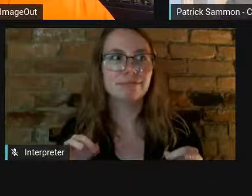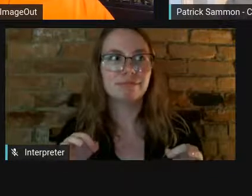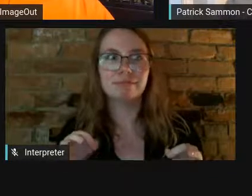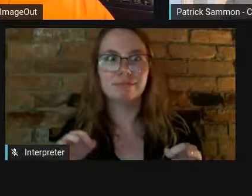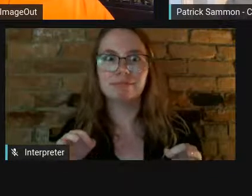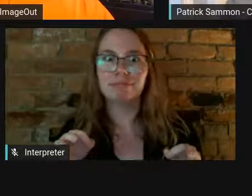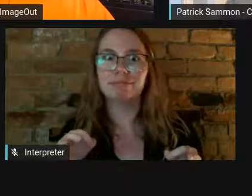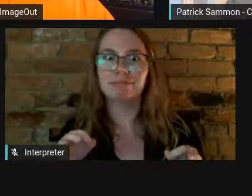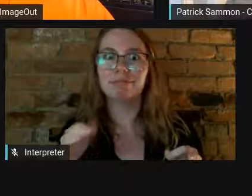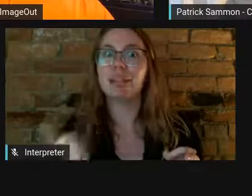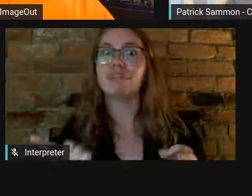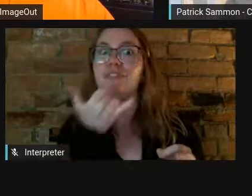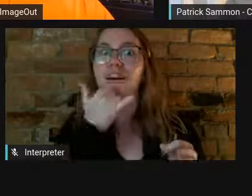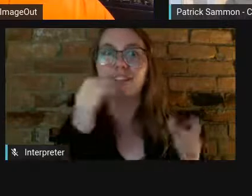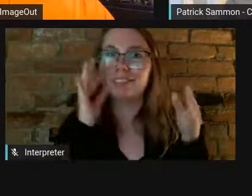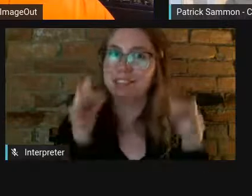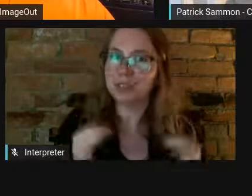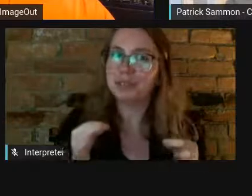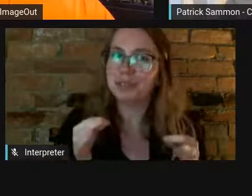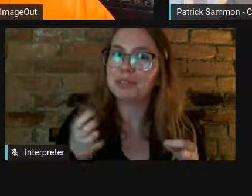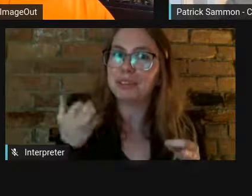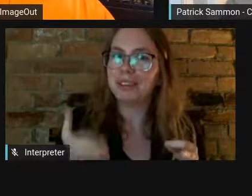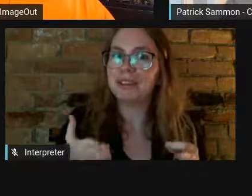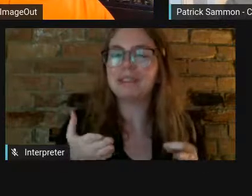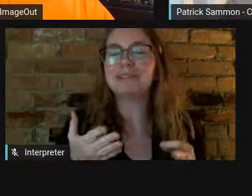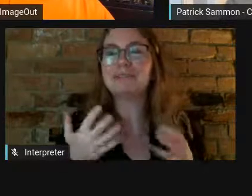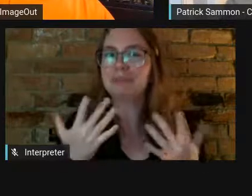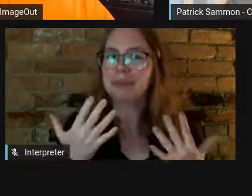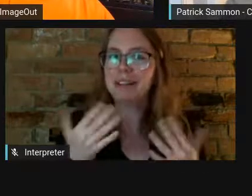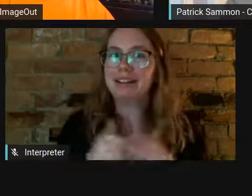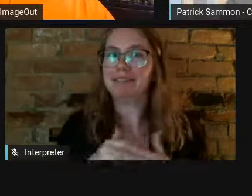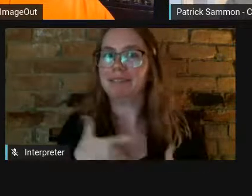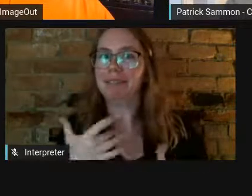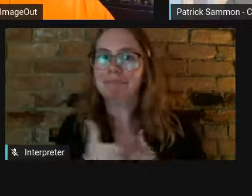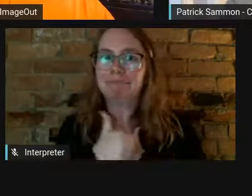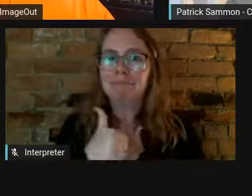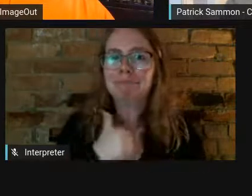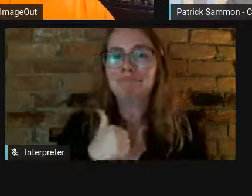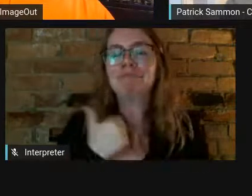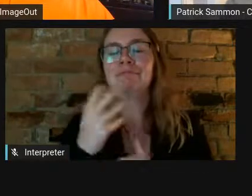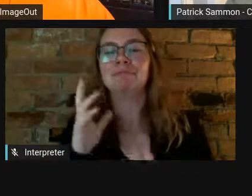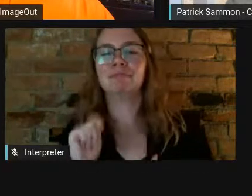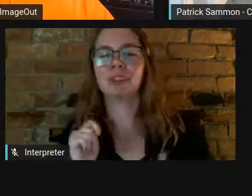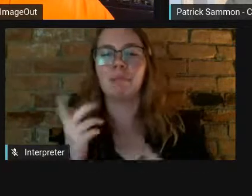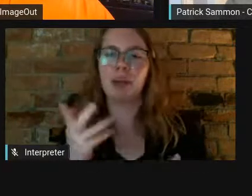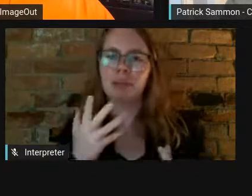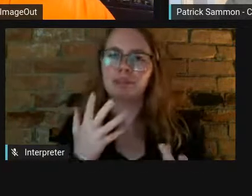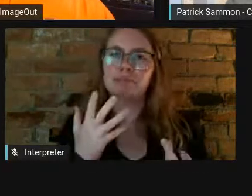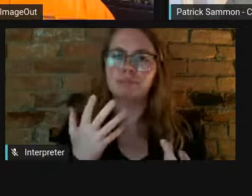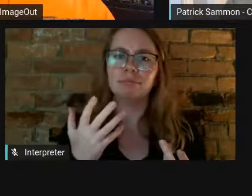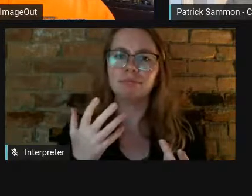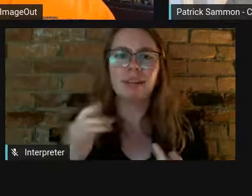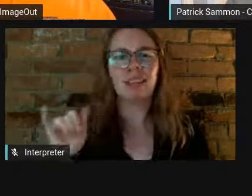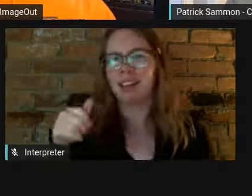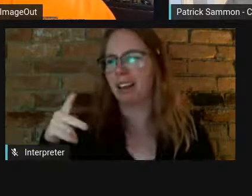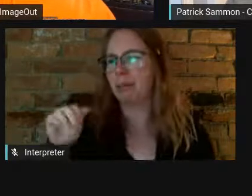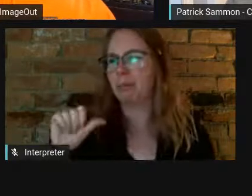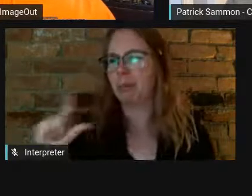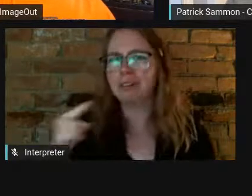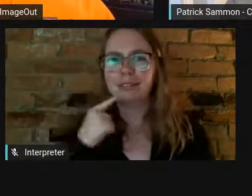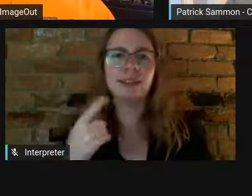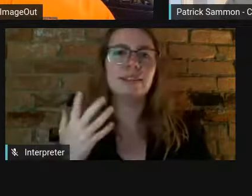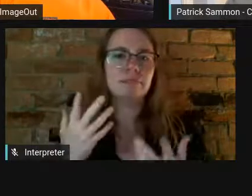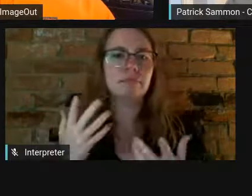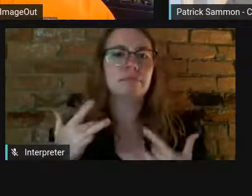the wrong decision to have made. But you know, as Paul said, it did really happen very organically, that the more people we